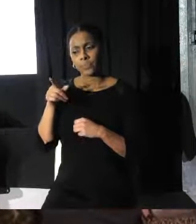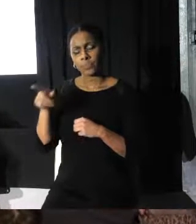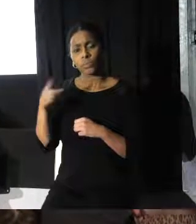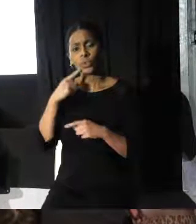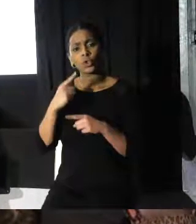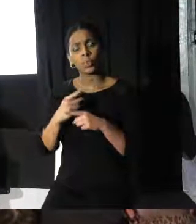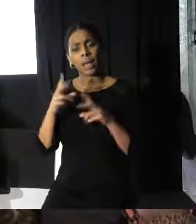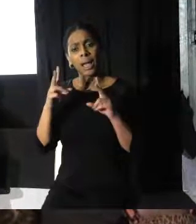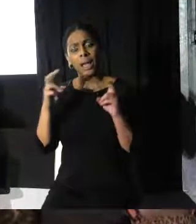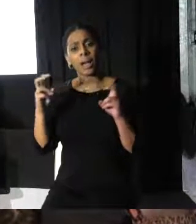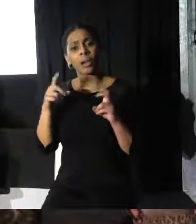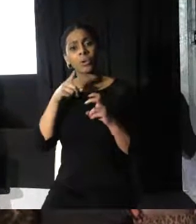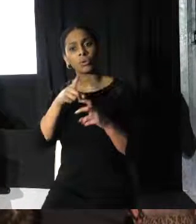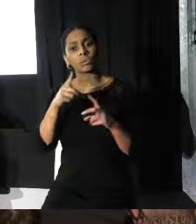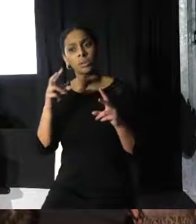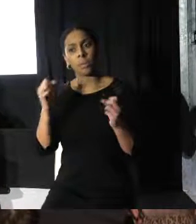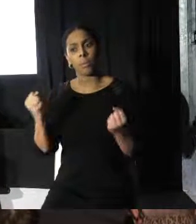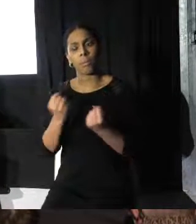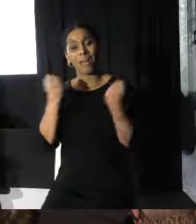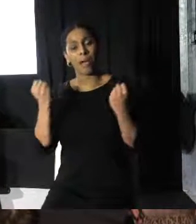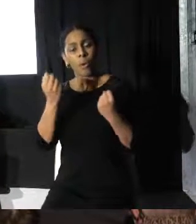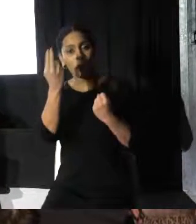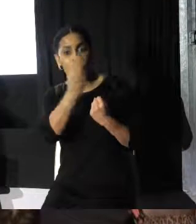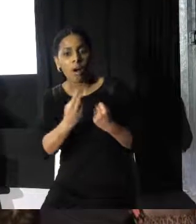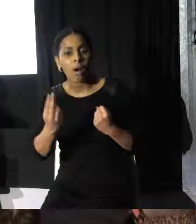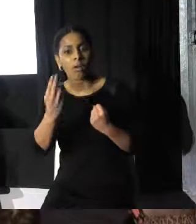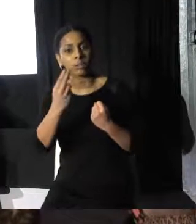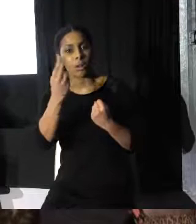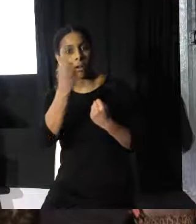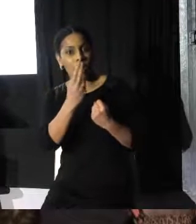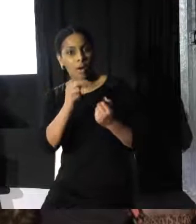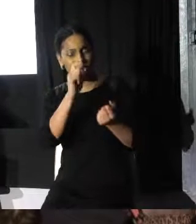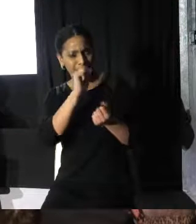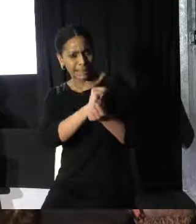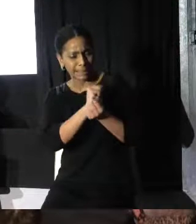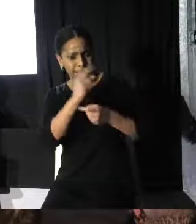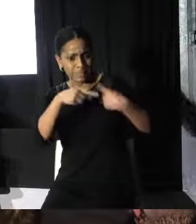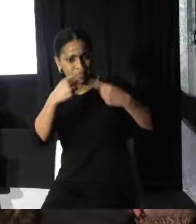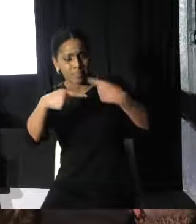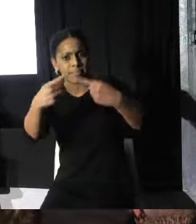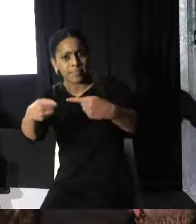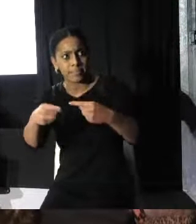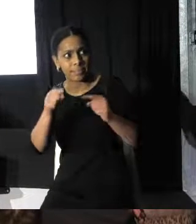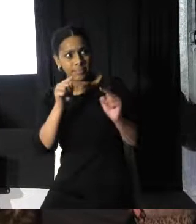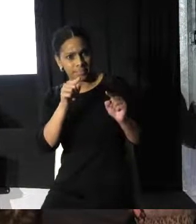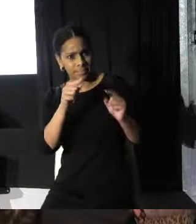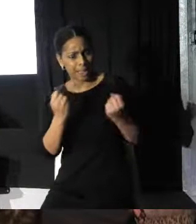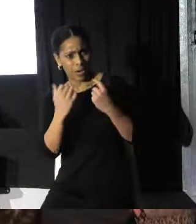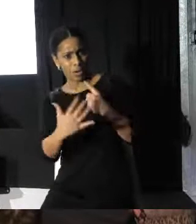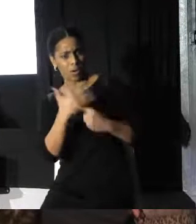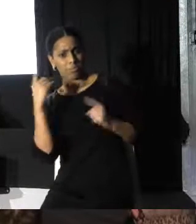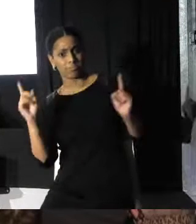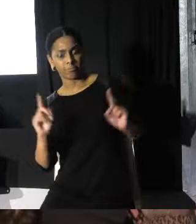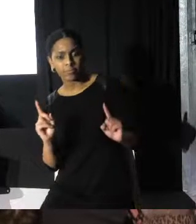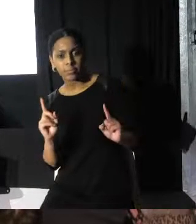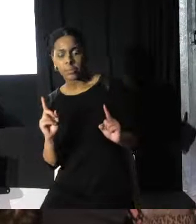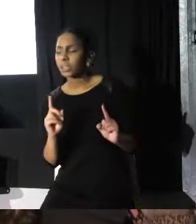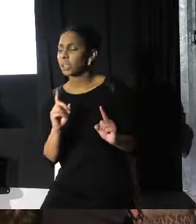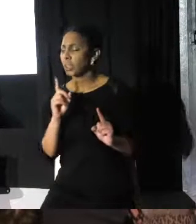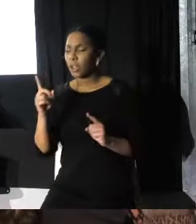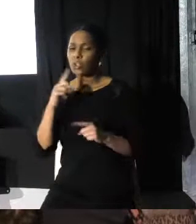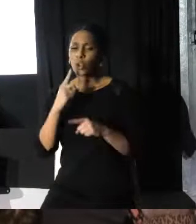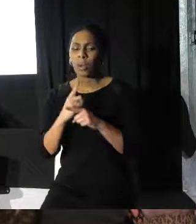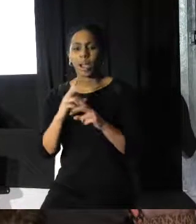power of art and the durational nature of art. And you've sort of counterposed that in a way with the type of